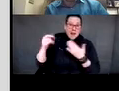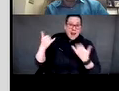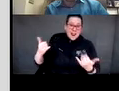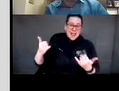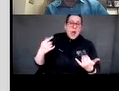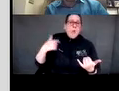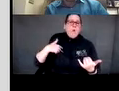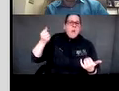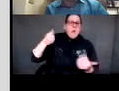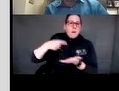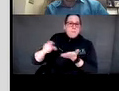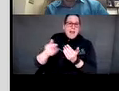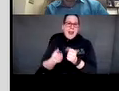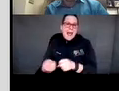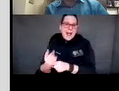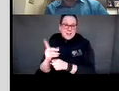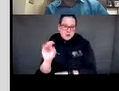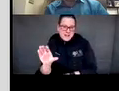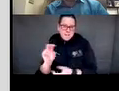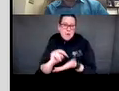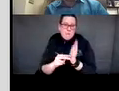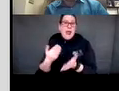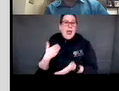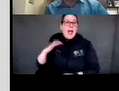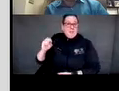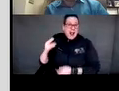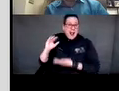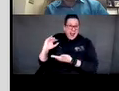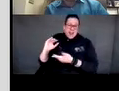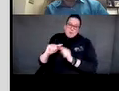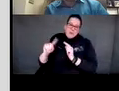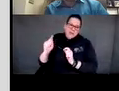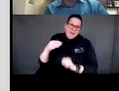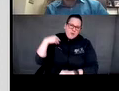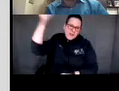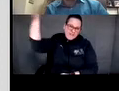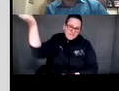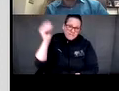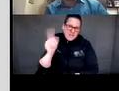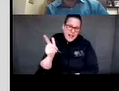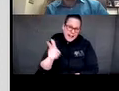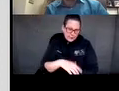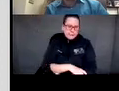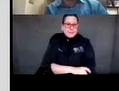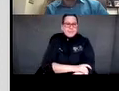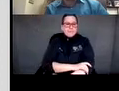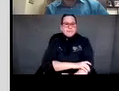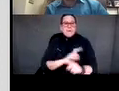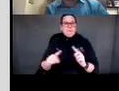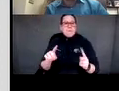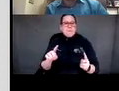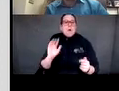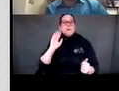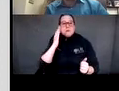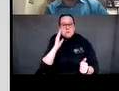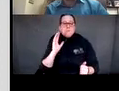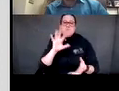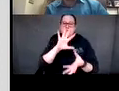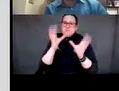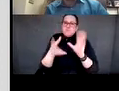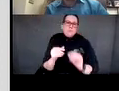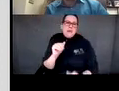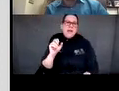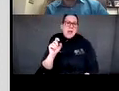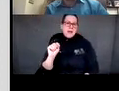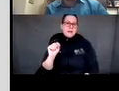cash related to that. That will eventually have to come out. Overall, on the asset side, we are up really due to that